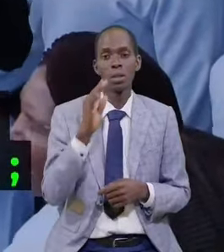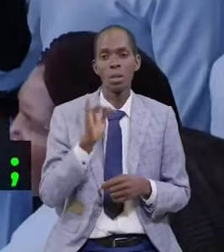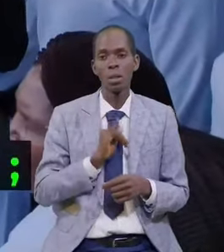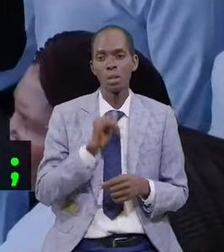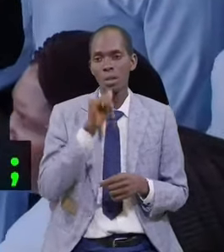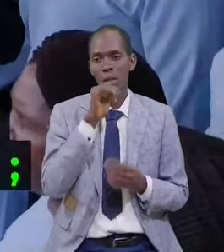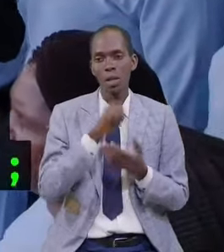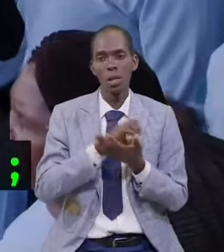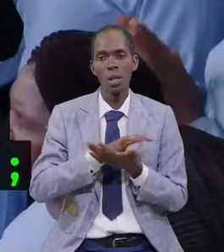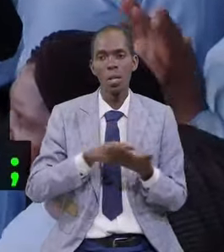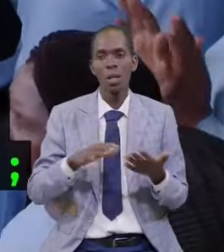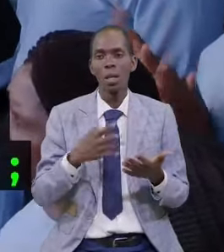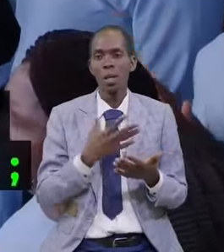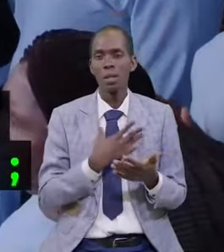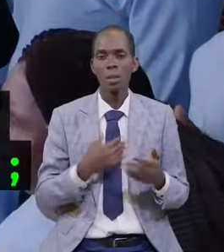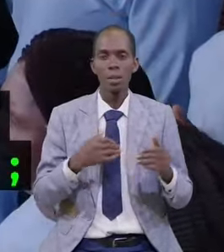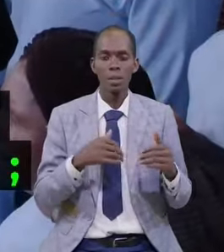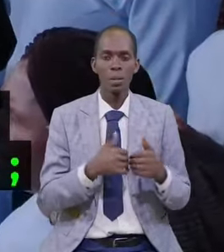heartan